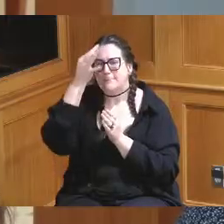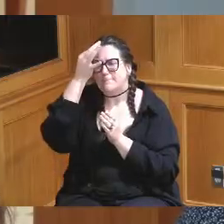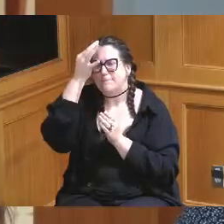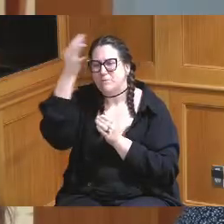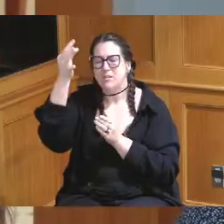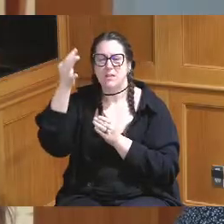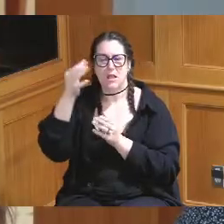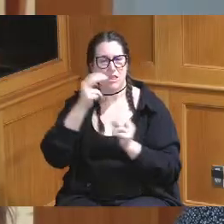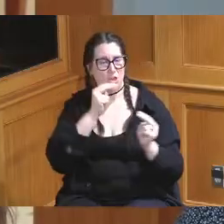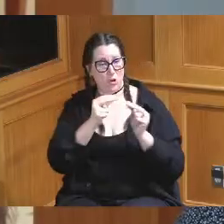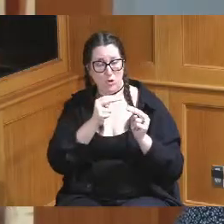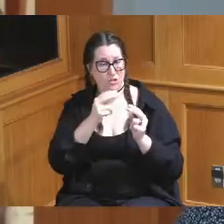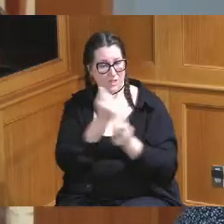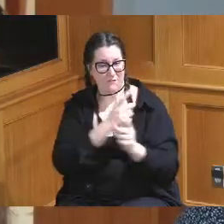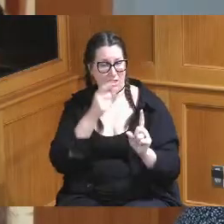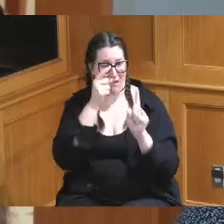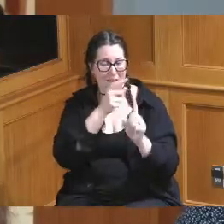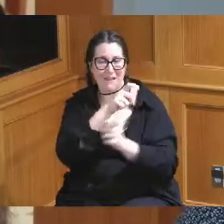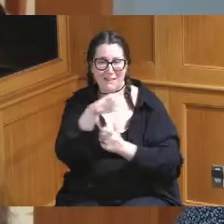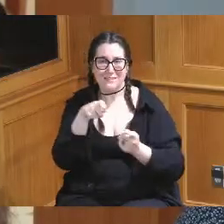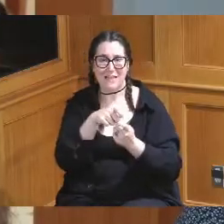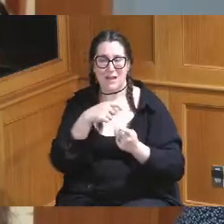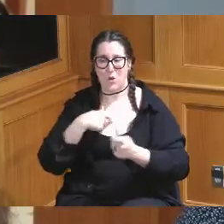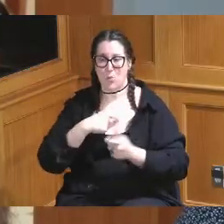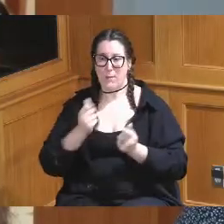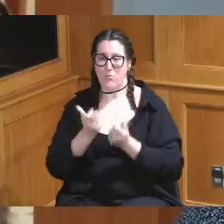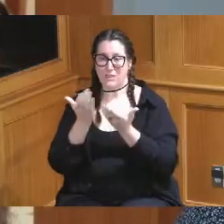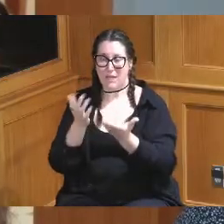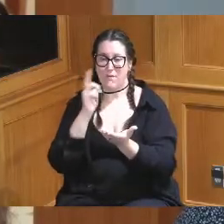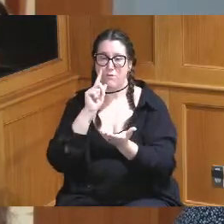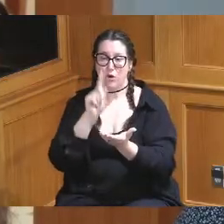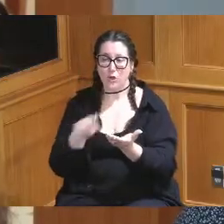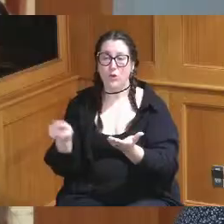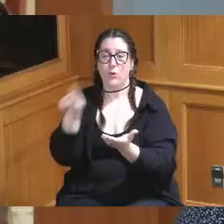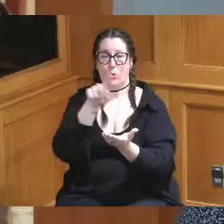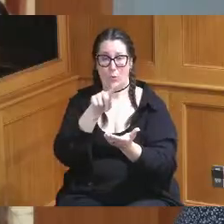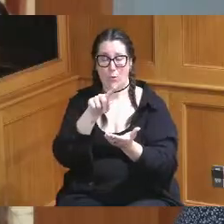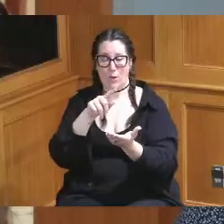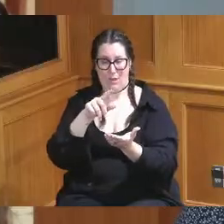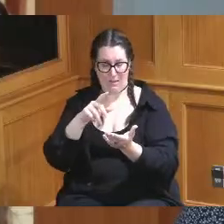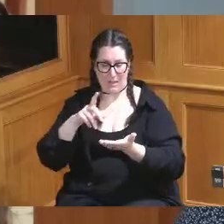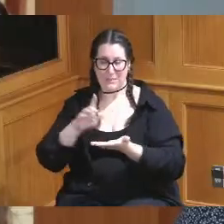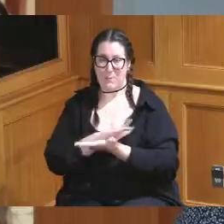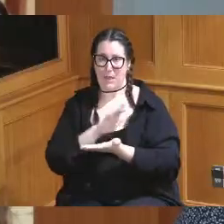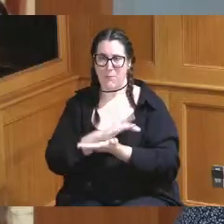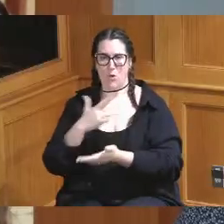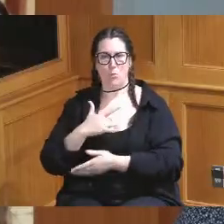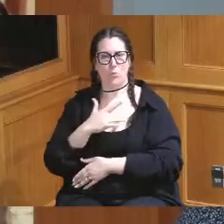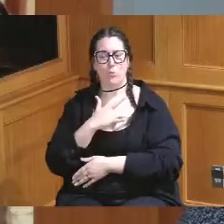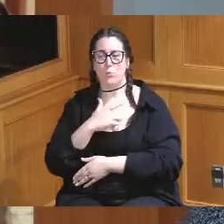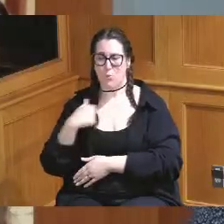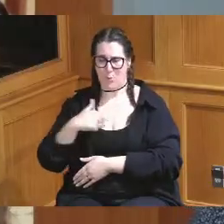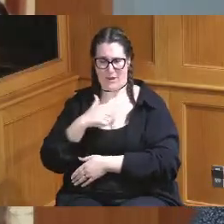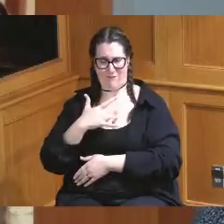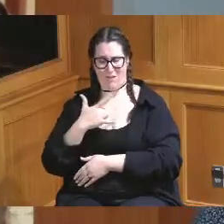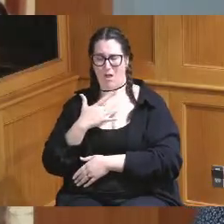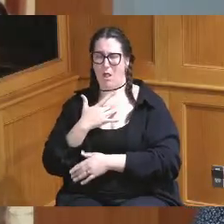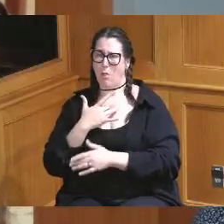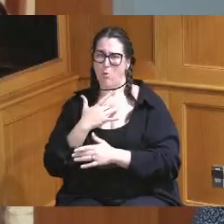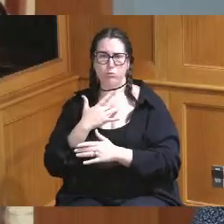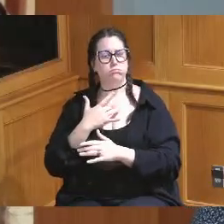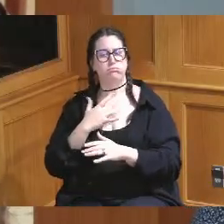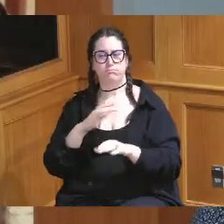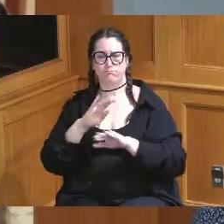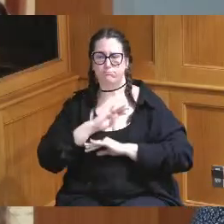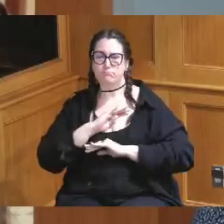been negotiating, but what we have presented to you is a document that we feel very comfortable about because it reflects the kinds